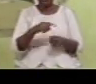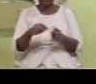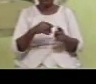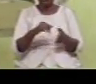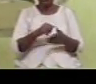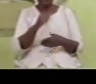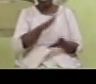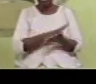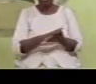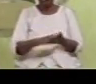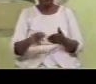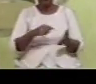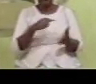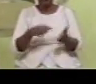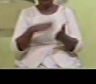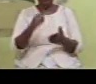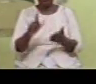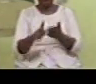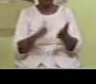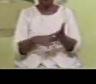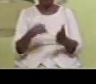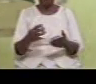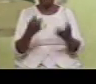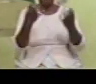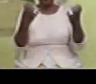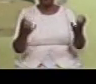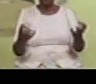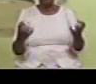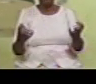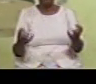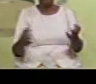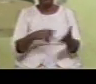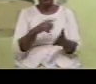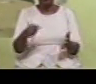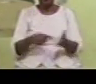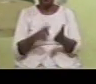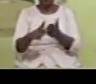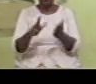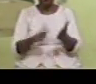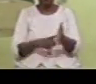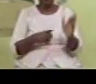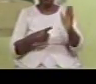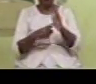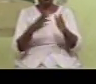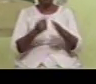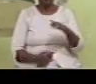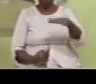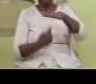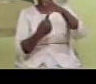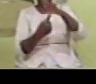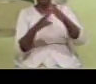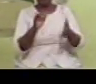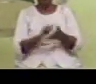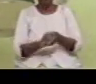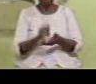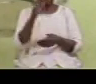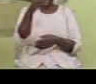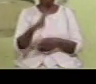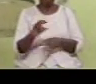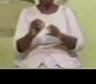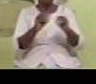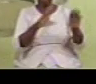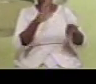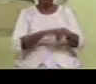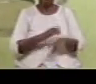law of leprosy. These laws show the high premium that God places on